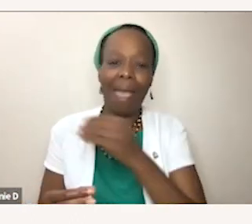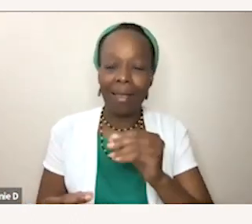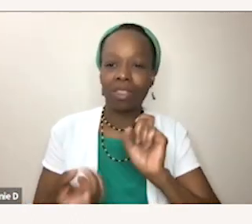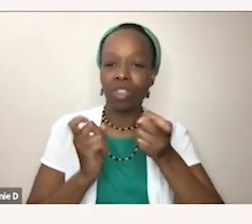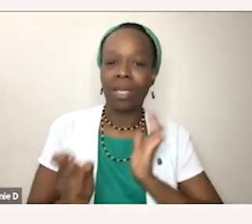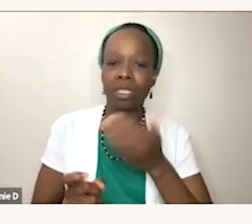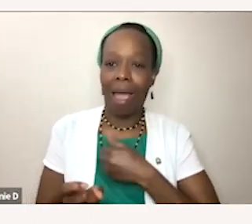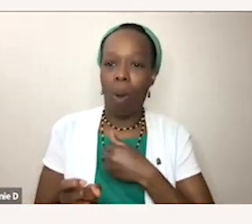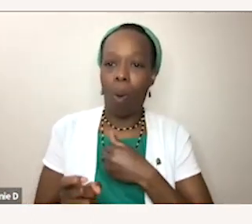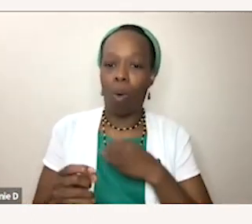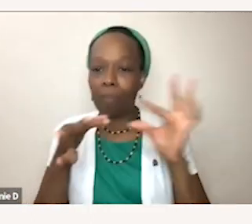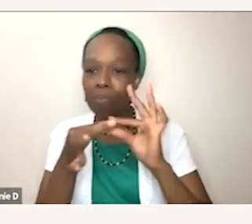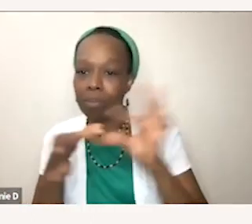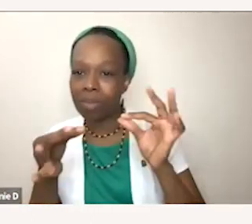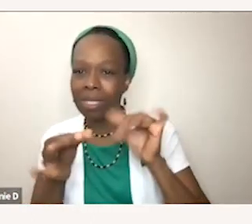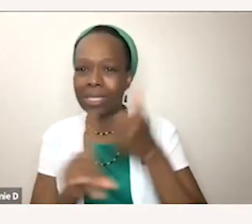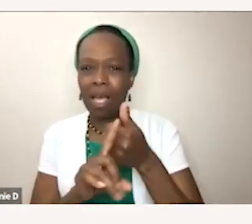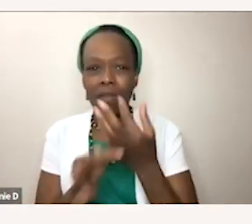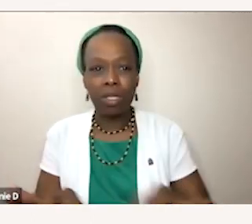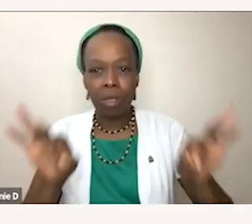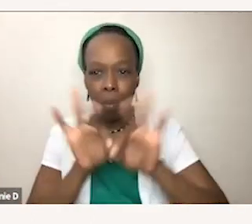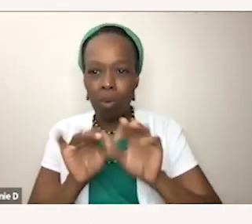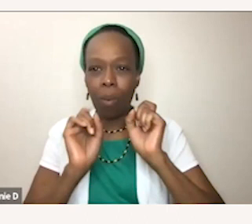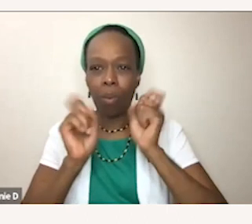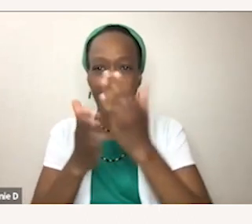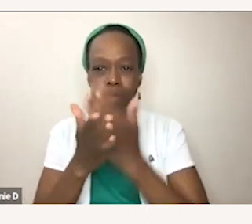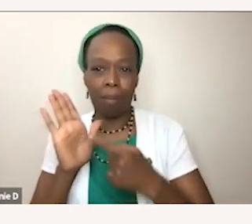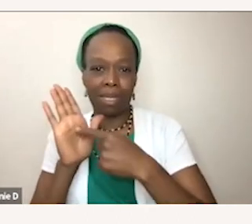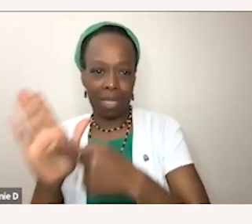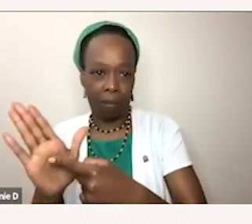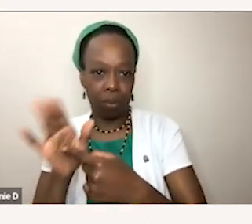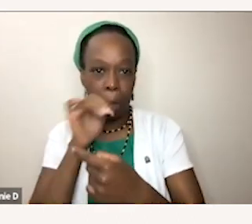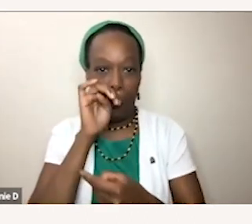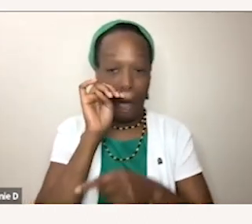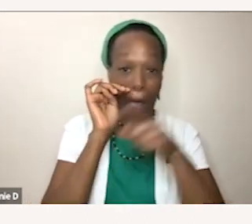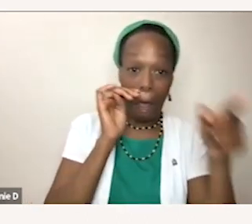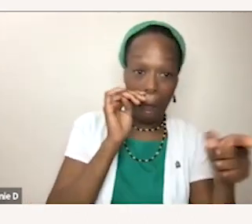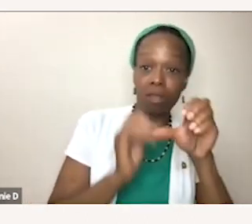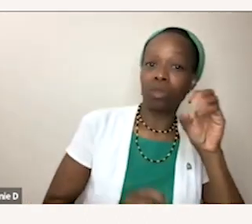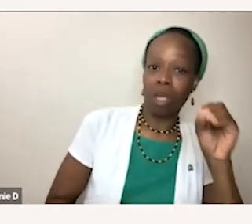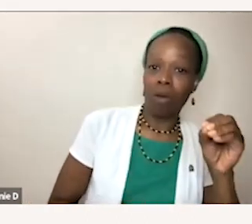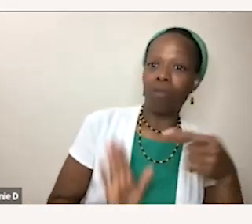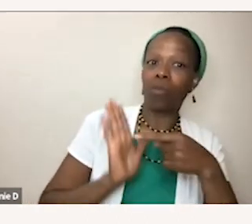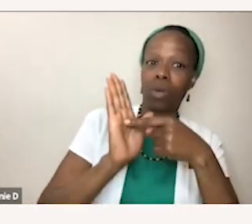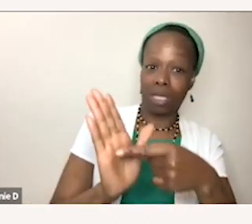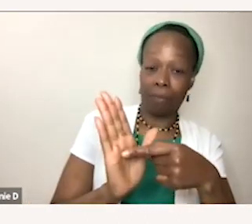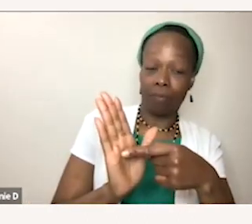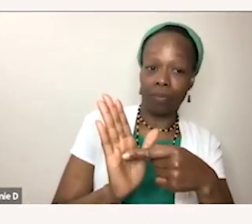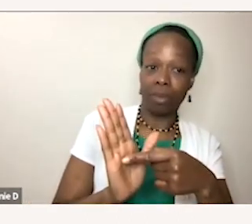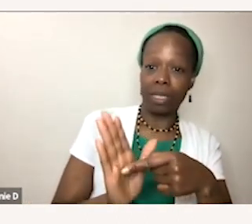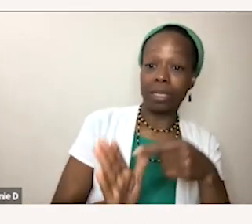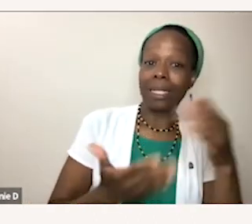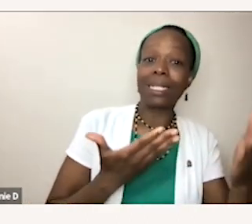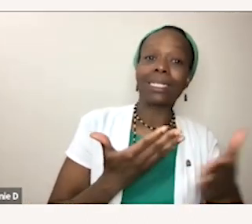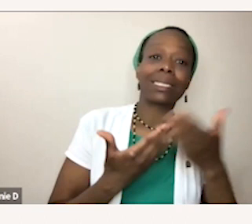this is really, really important. So I'll give some examples now. So for example, it's easy